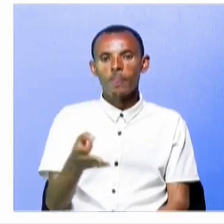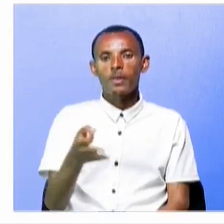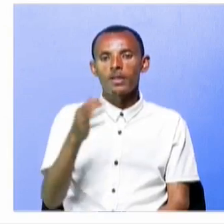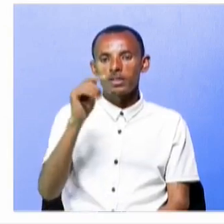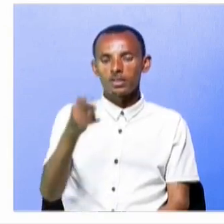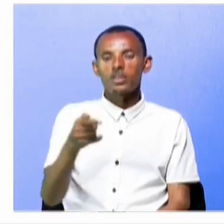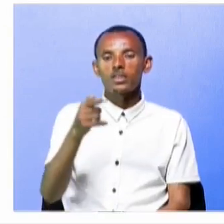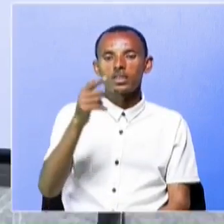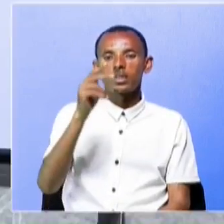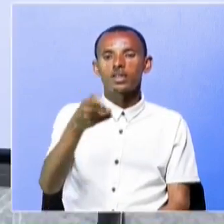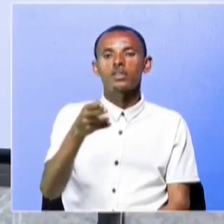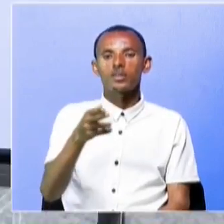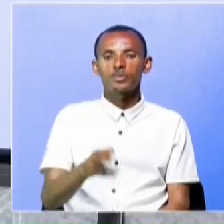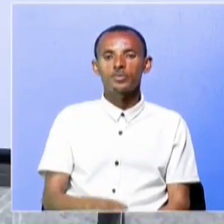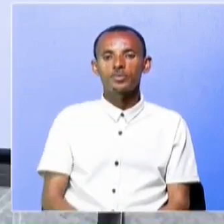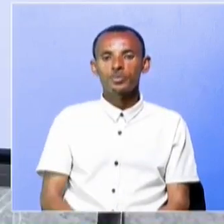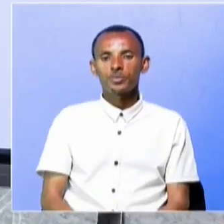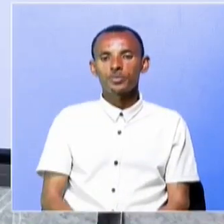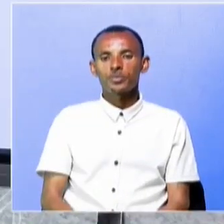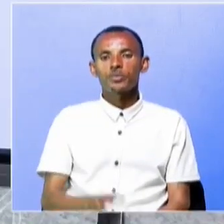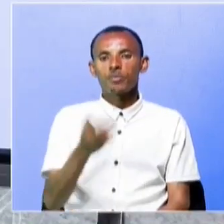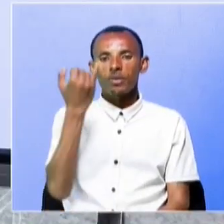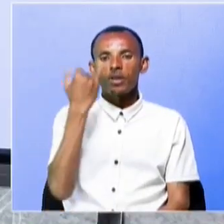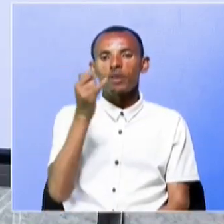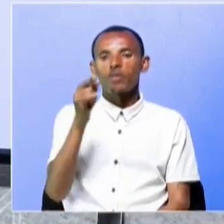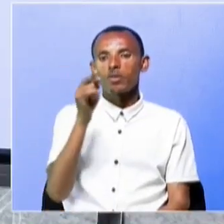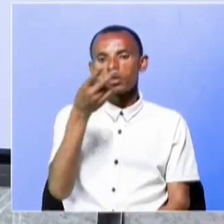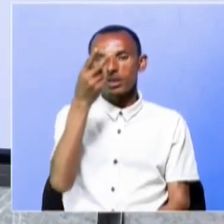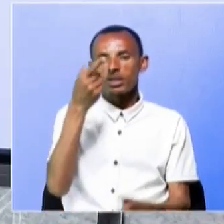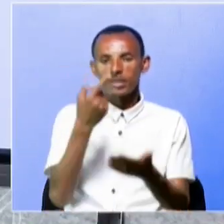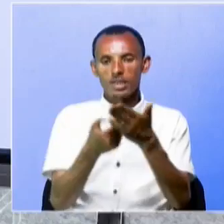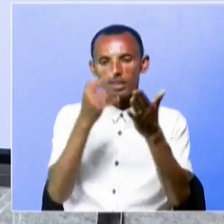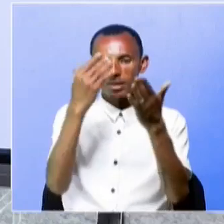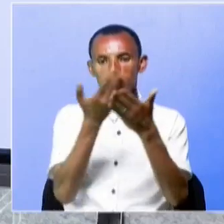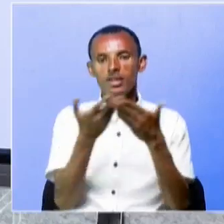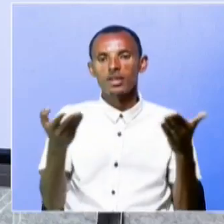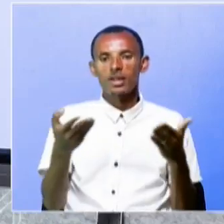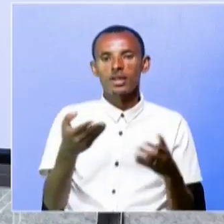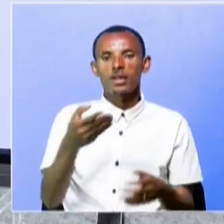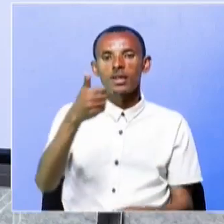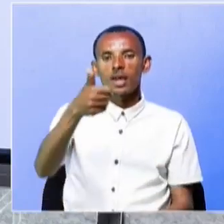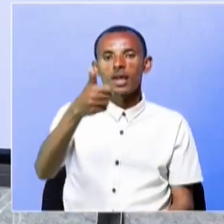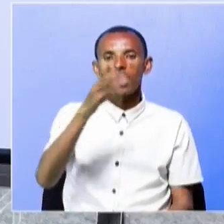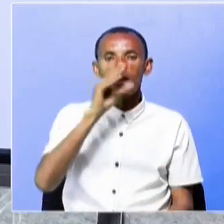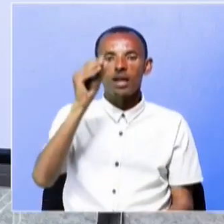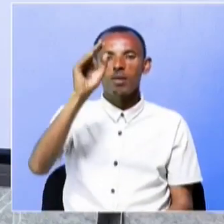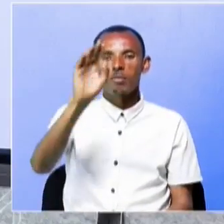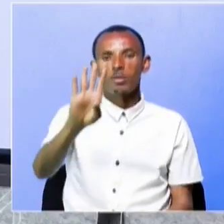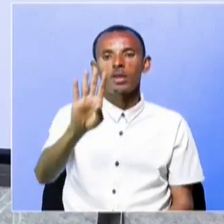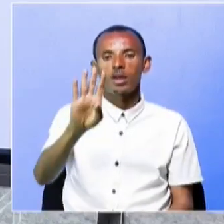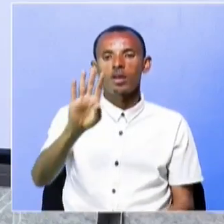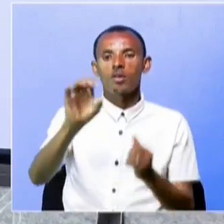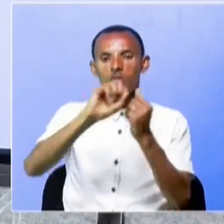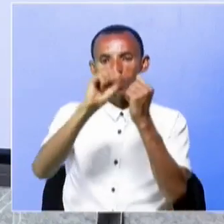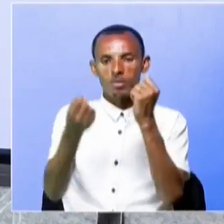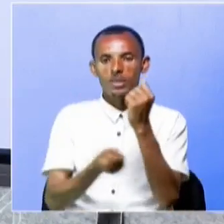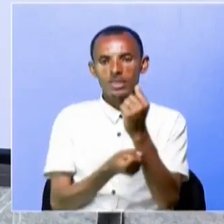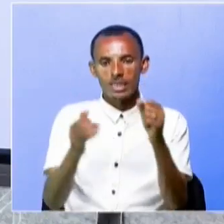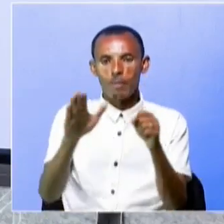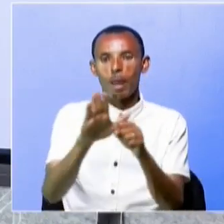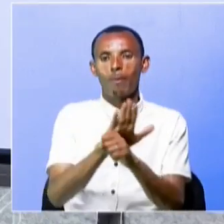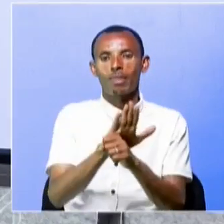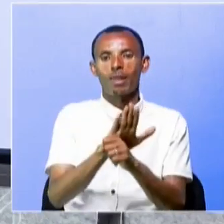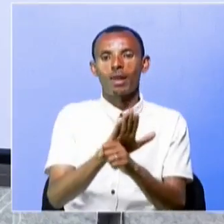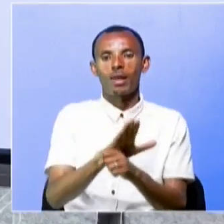G, H, okay? If you see this thing, A and B forms supplementary